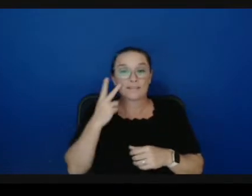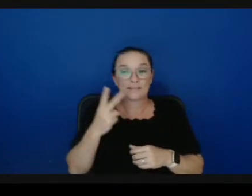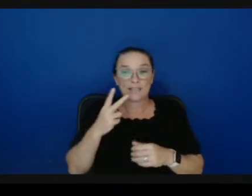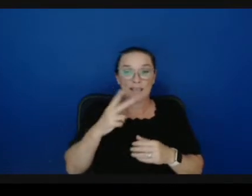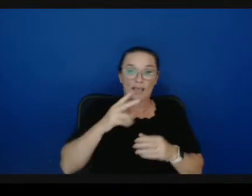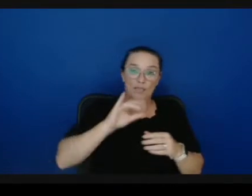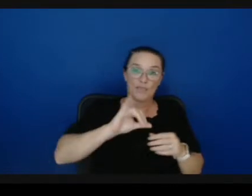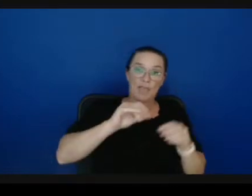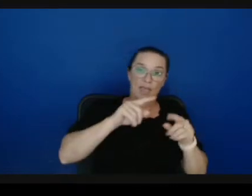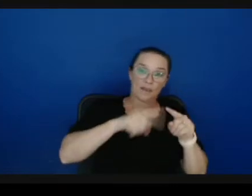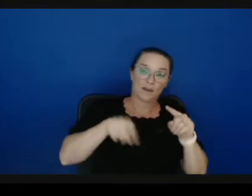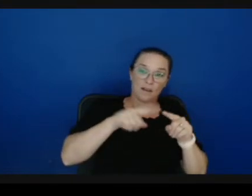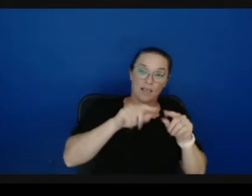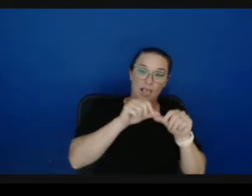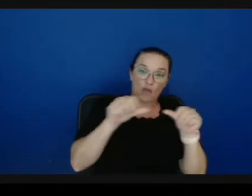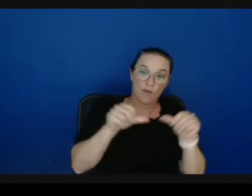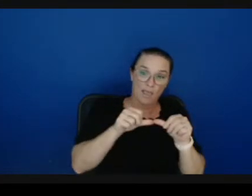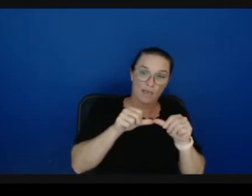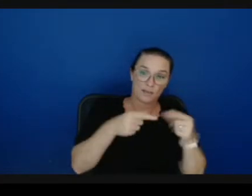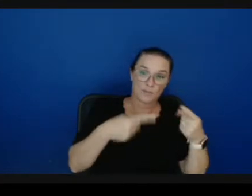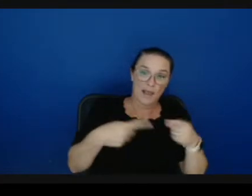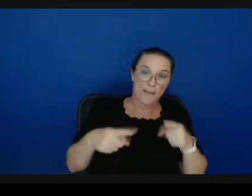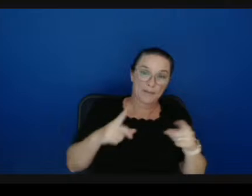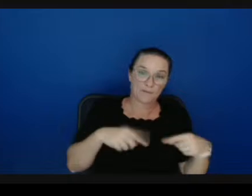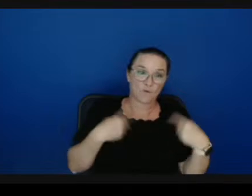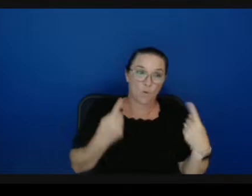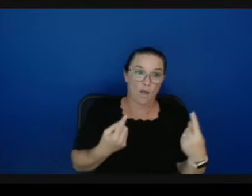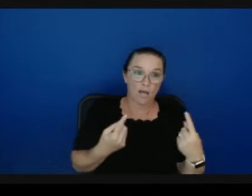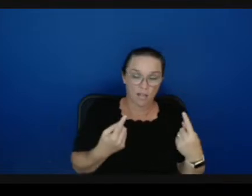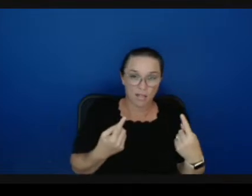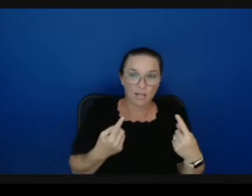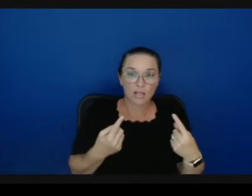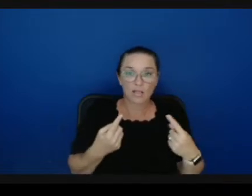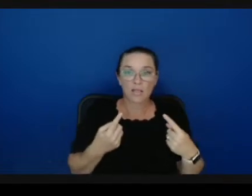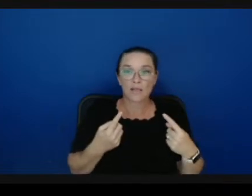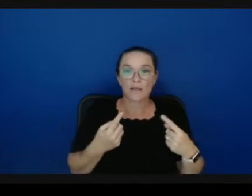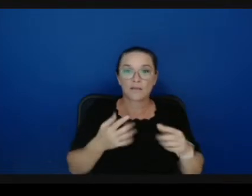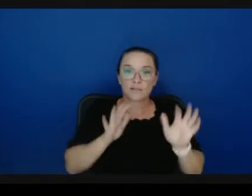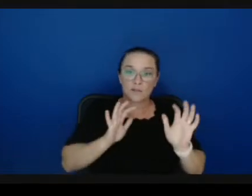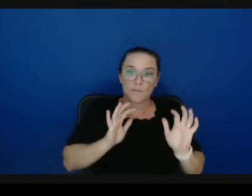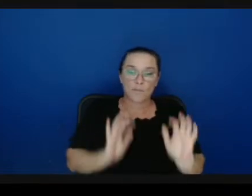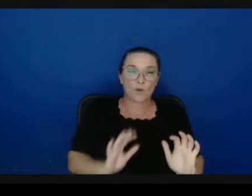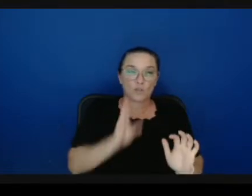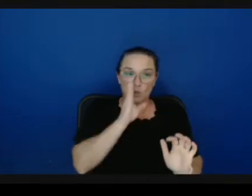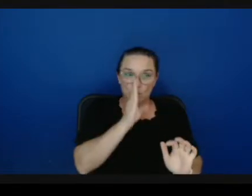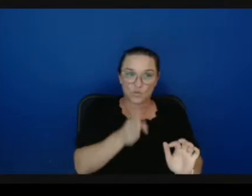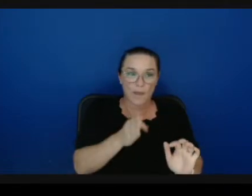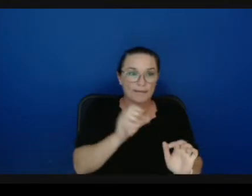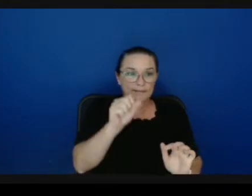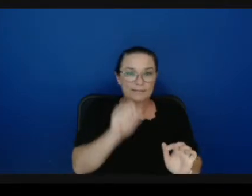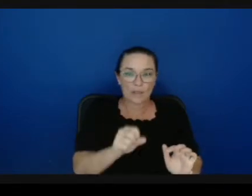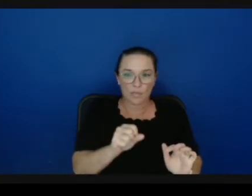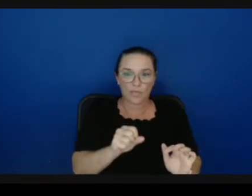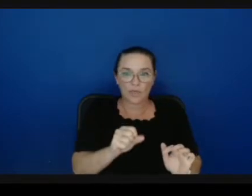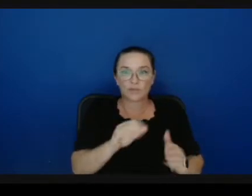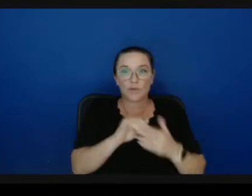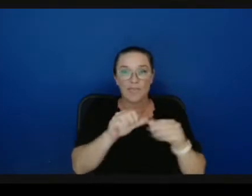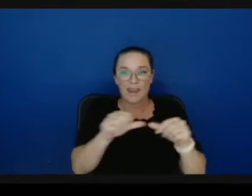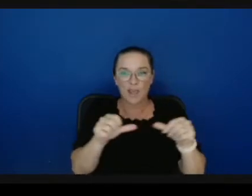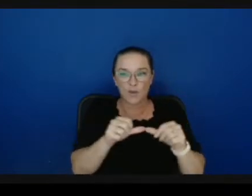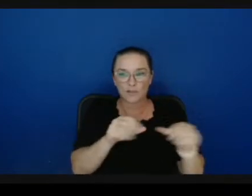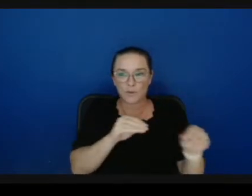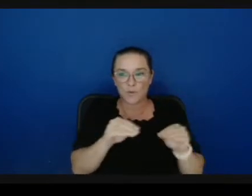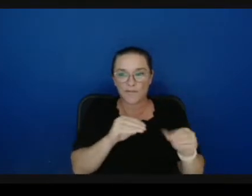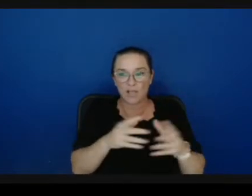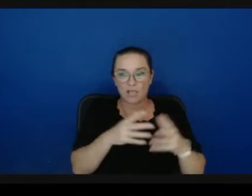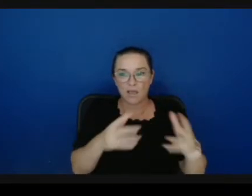for quite a while as we see pressure from the summit more directly pushing south on this. So this event's been moving quite a lot. And perhaps this